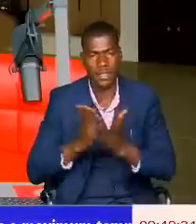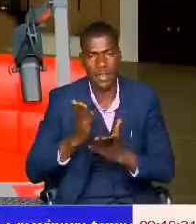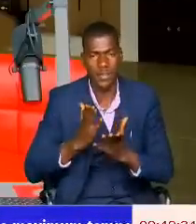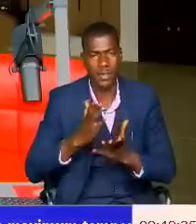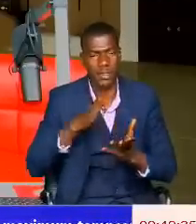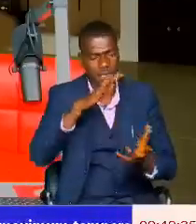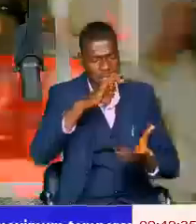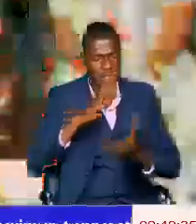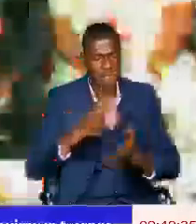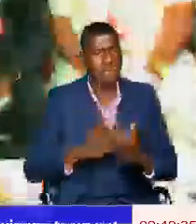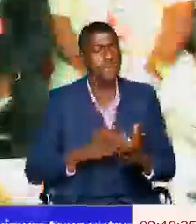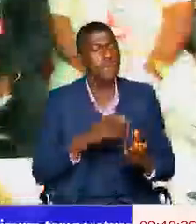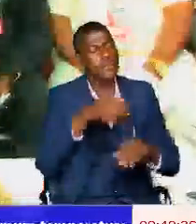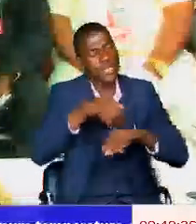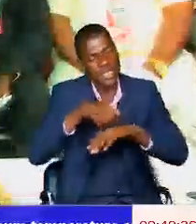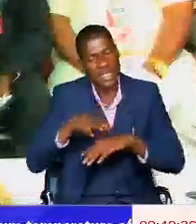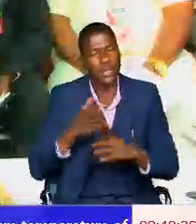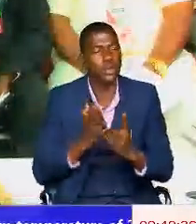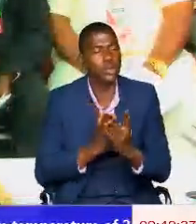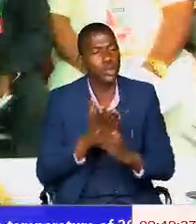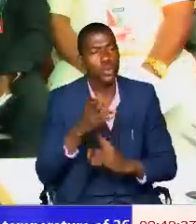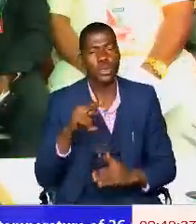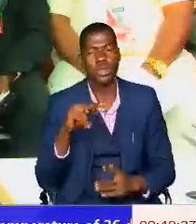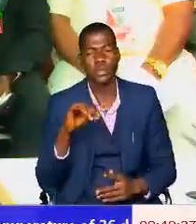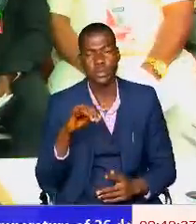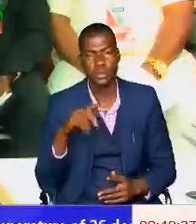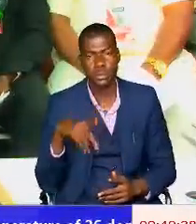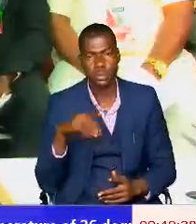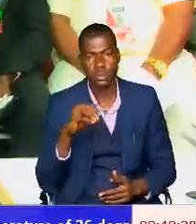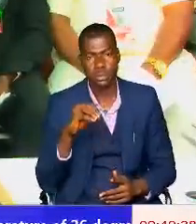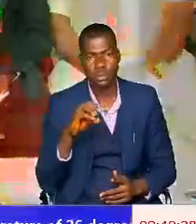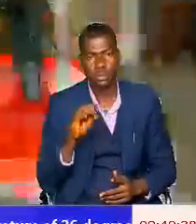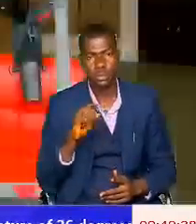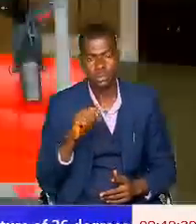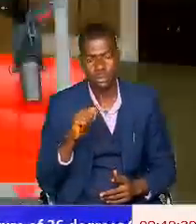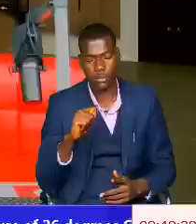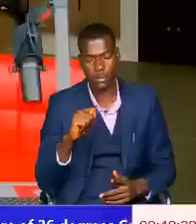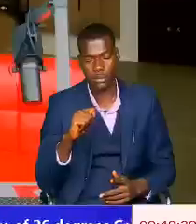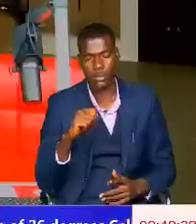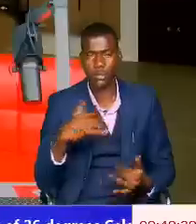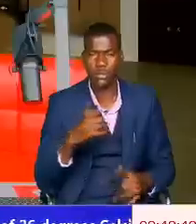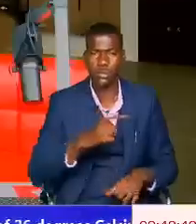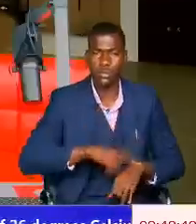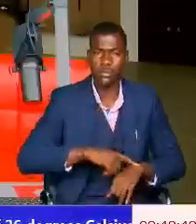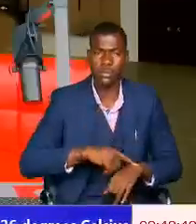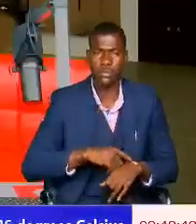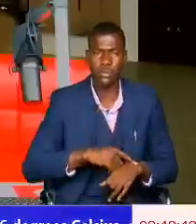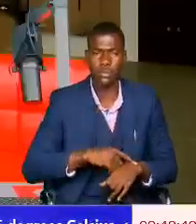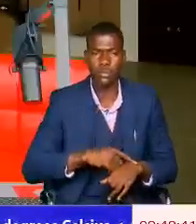me. Send them to NIPOST. At the point of